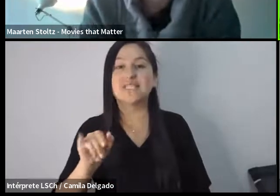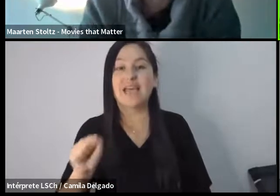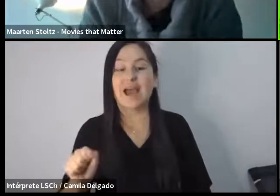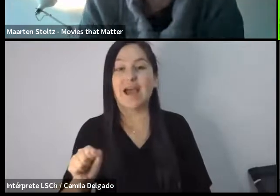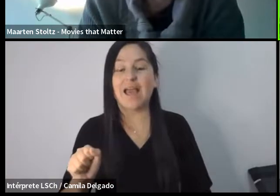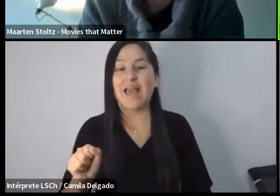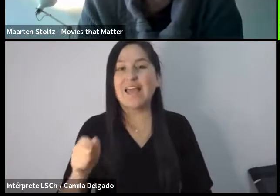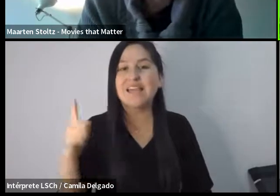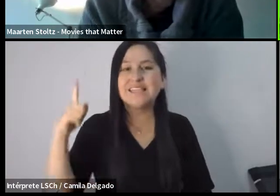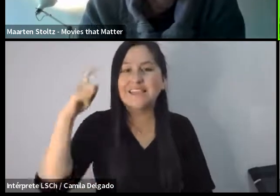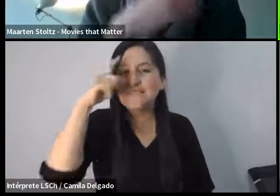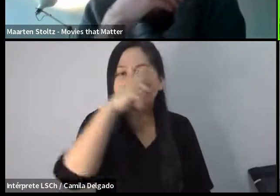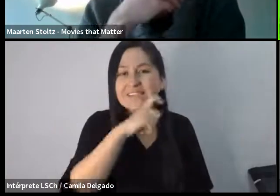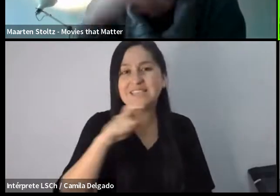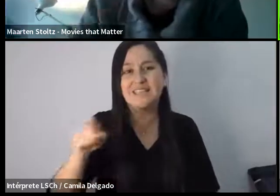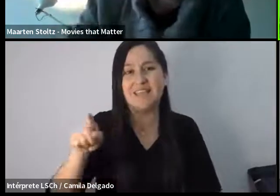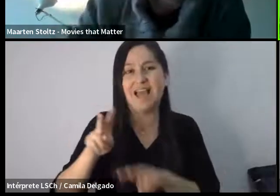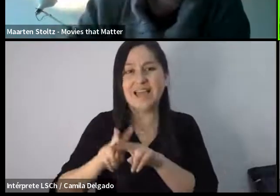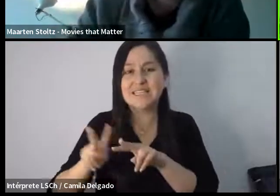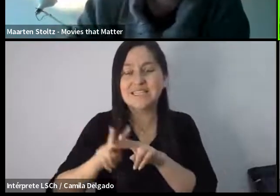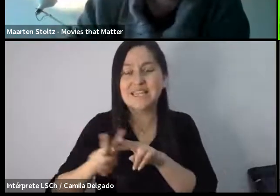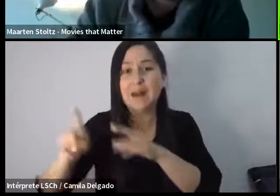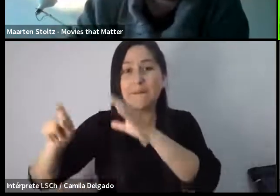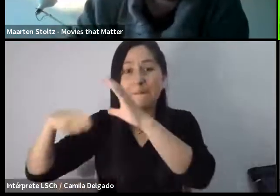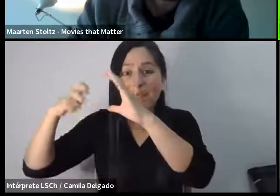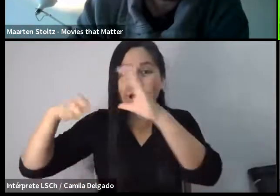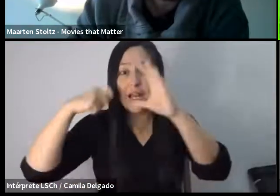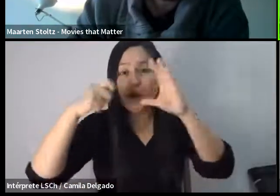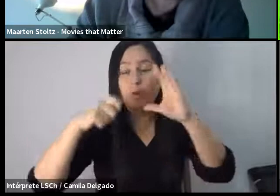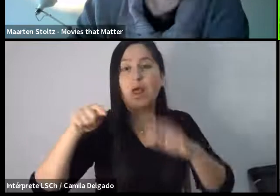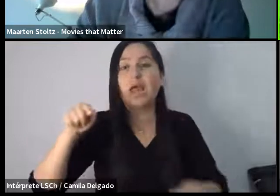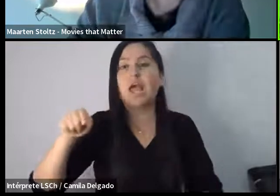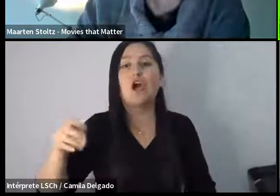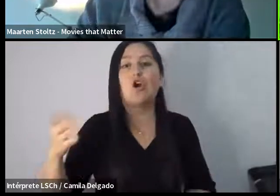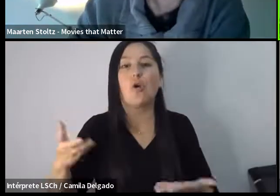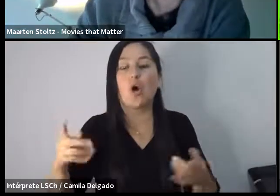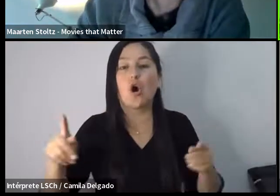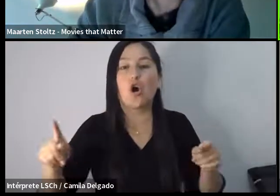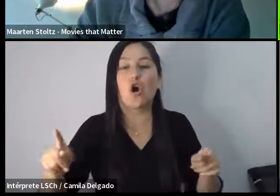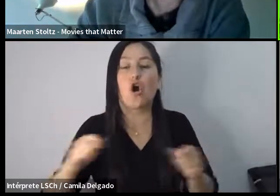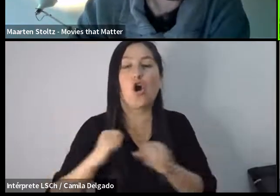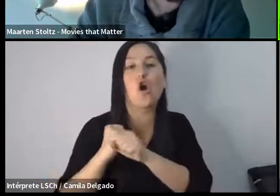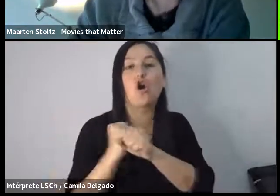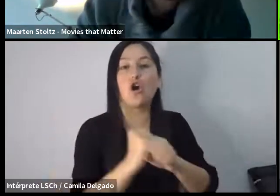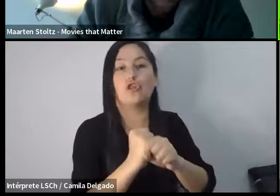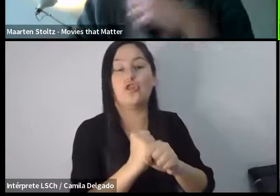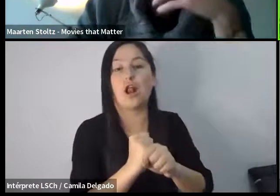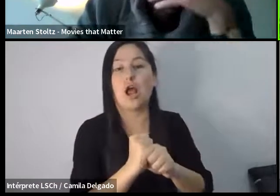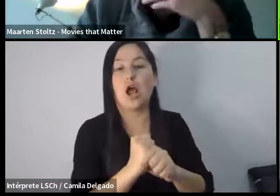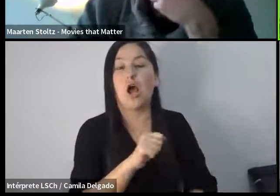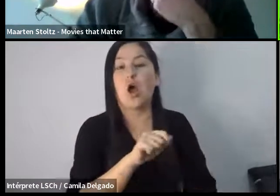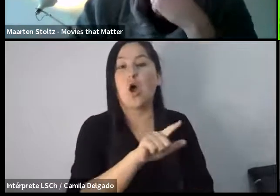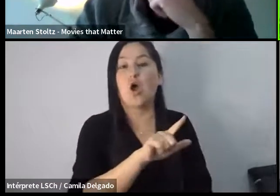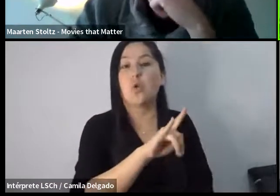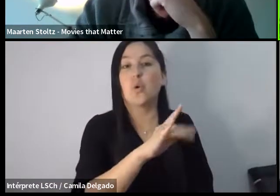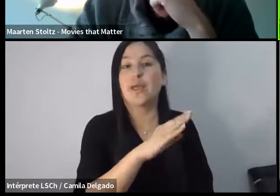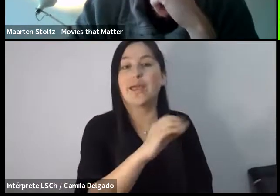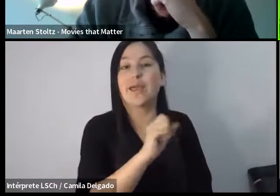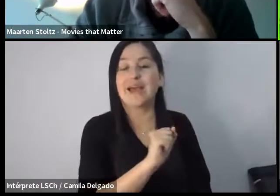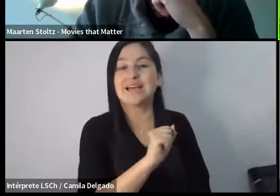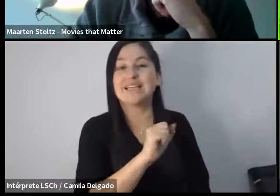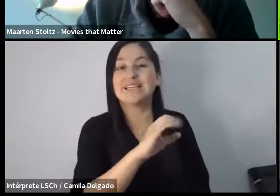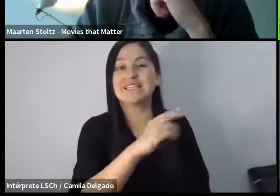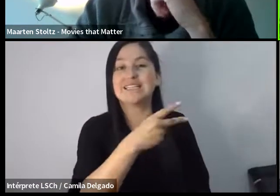against Lukashenko there. And the people that are doing it are in severe danger. And many of them are